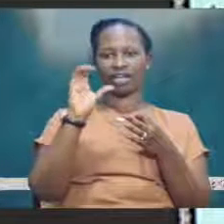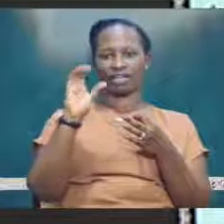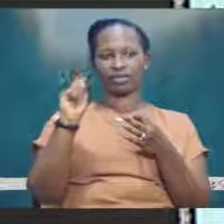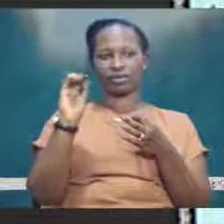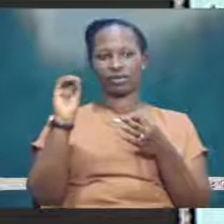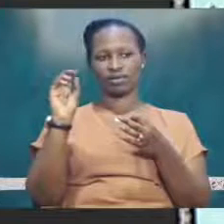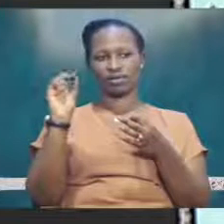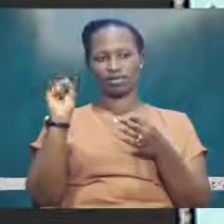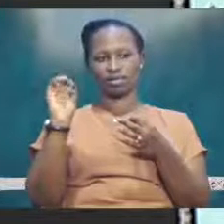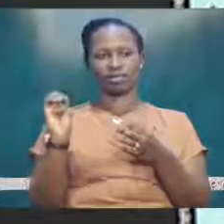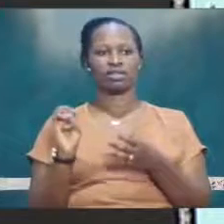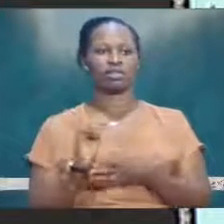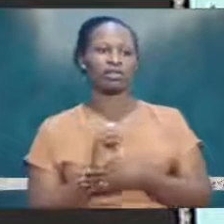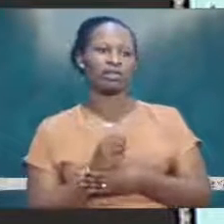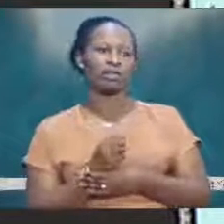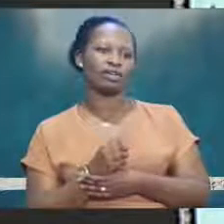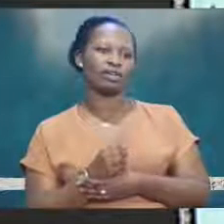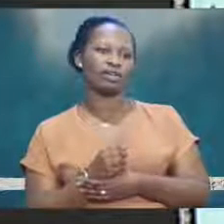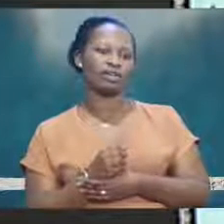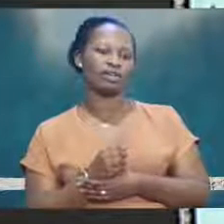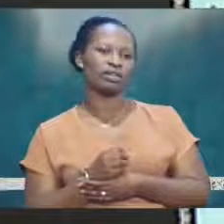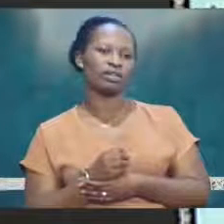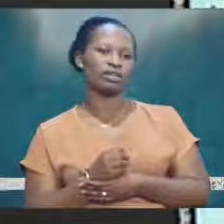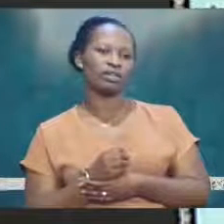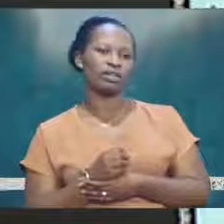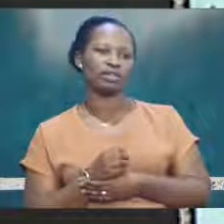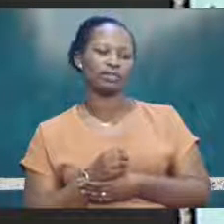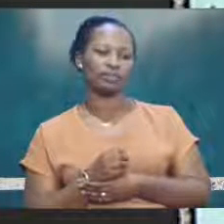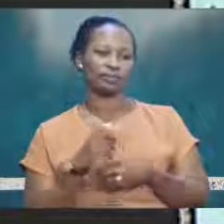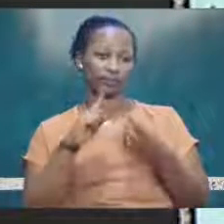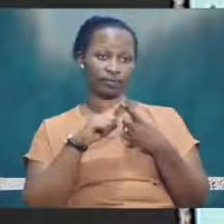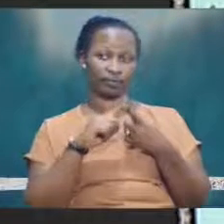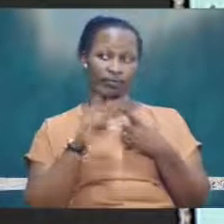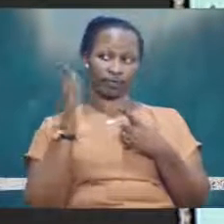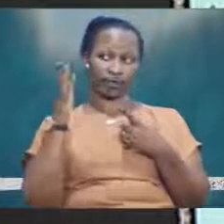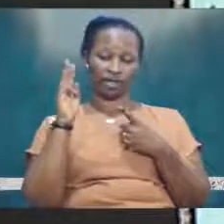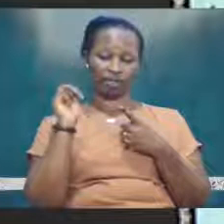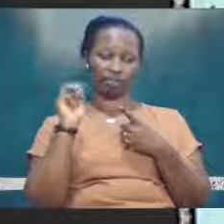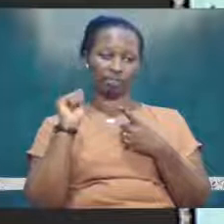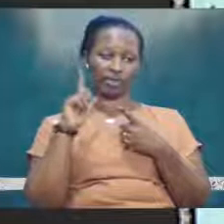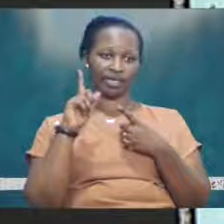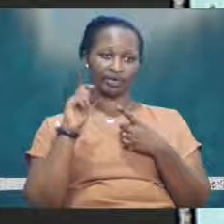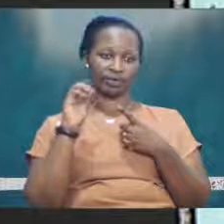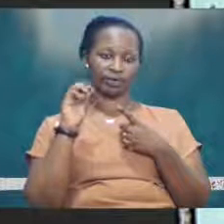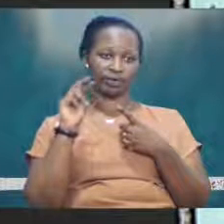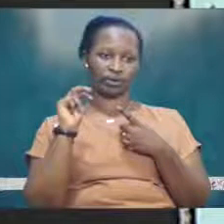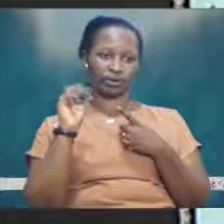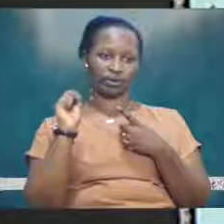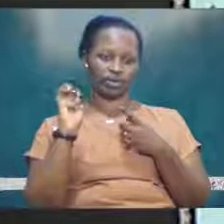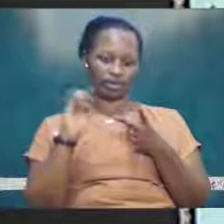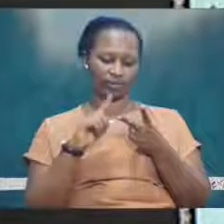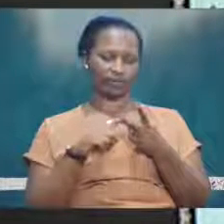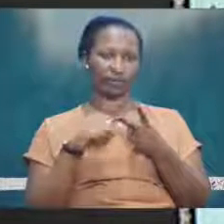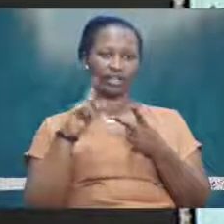We have maltose, we have